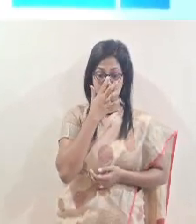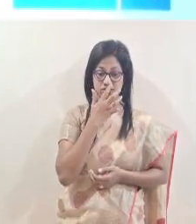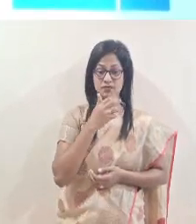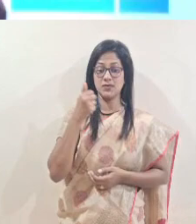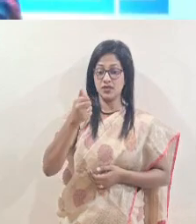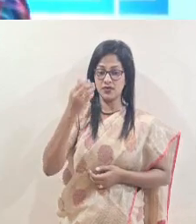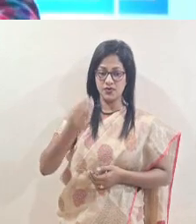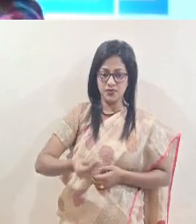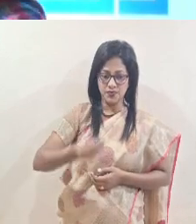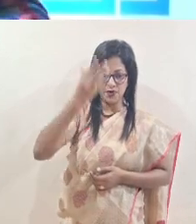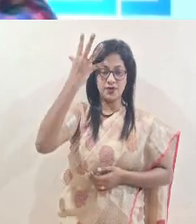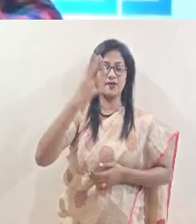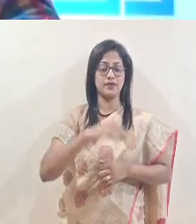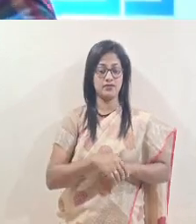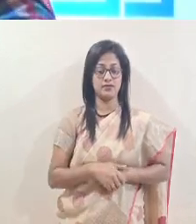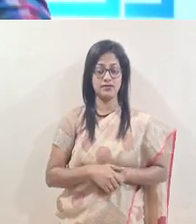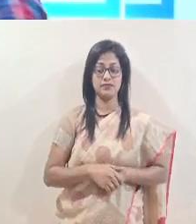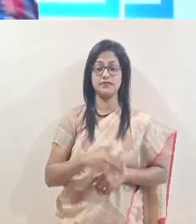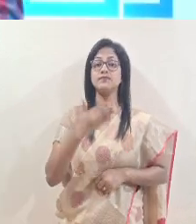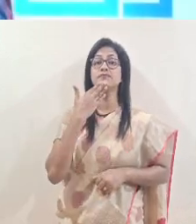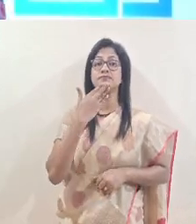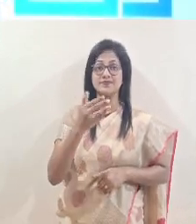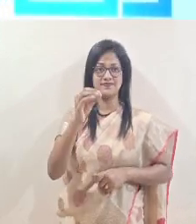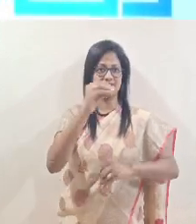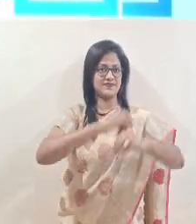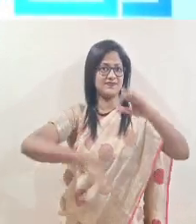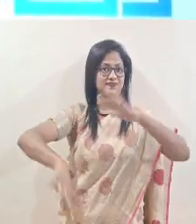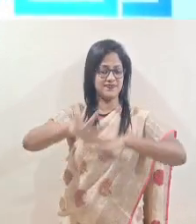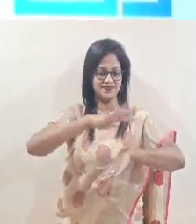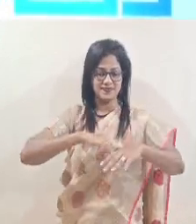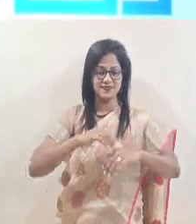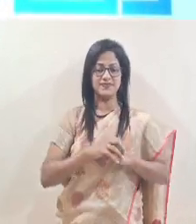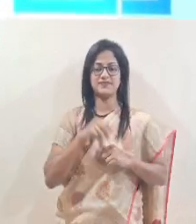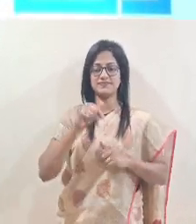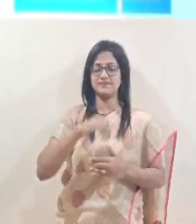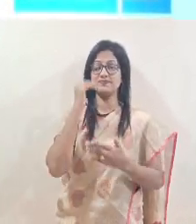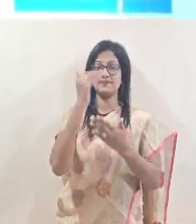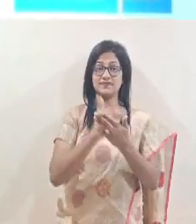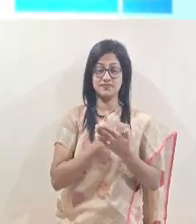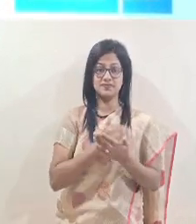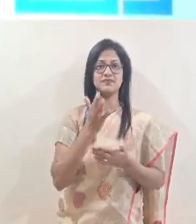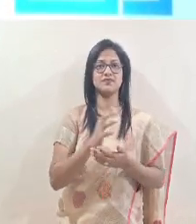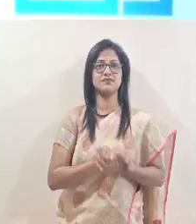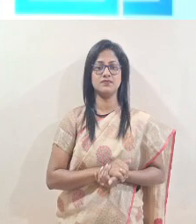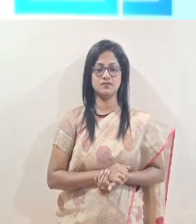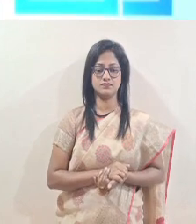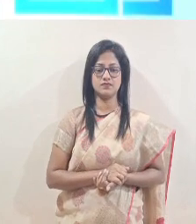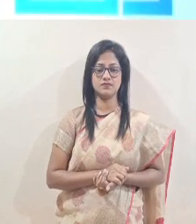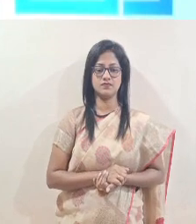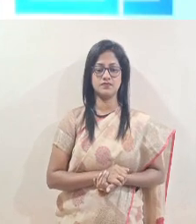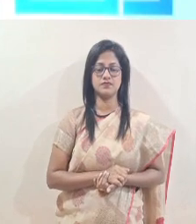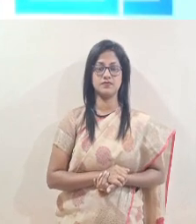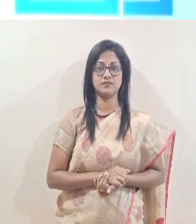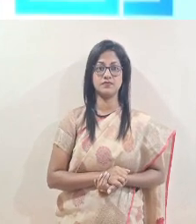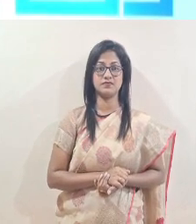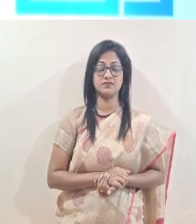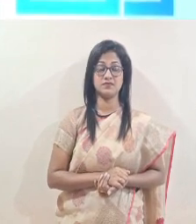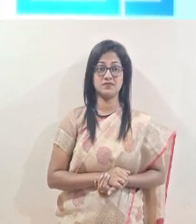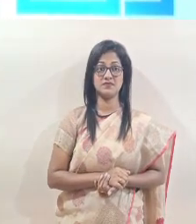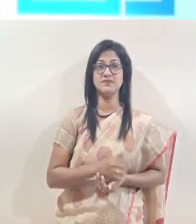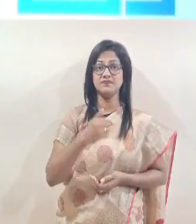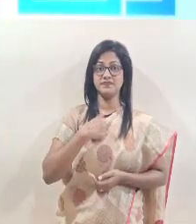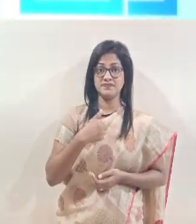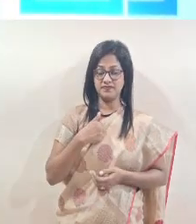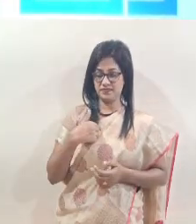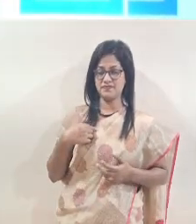Very good morning. Thank you, organizers, for this event. And I